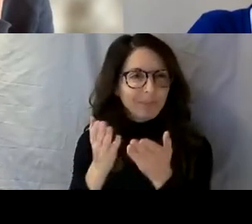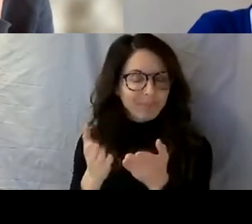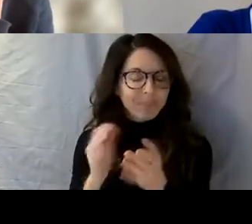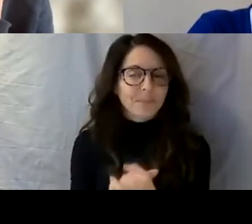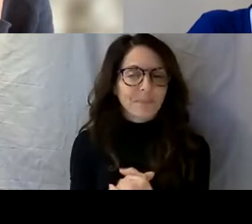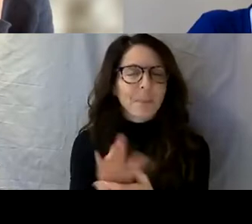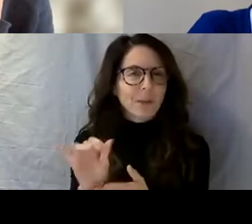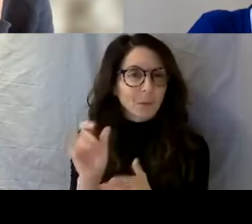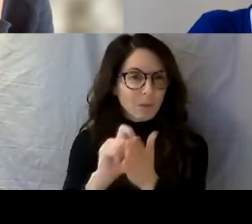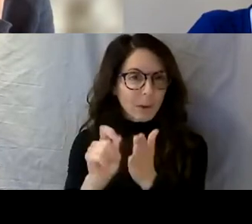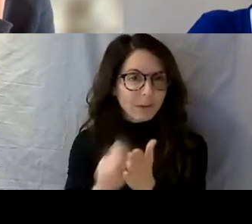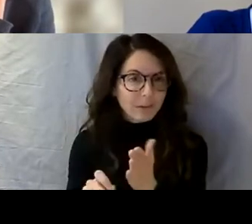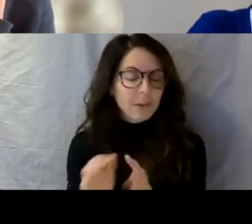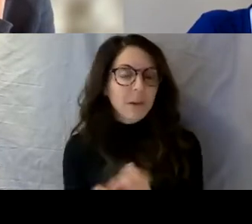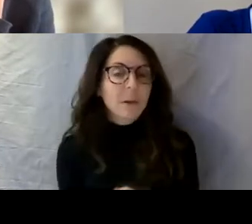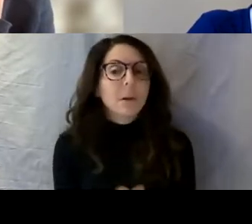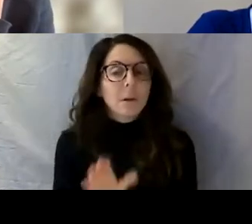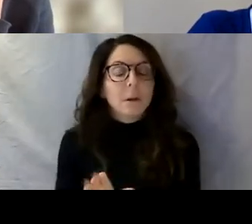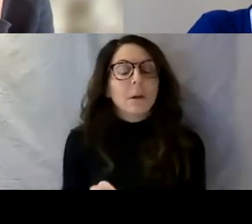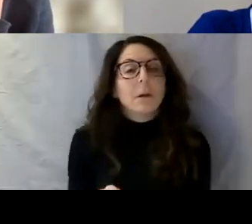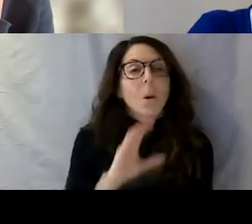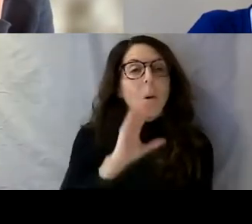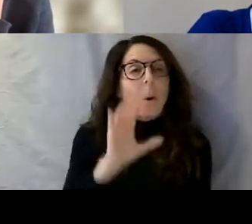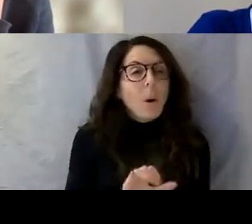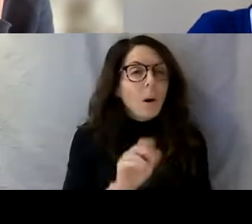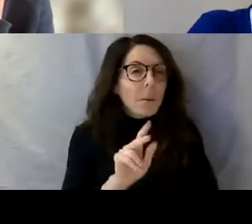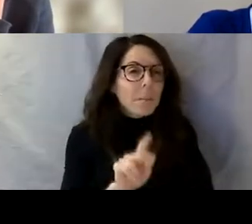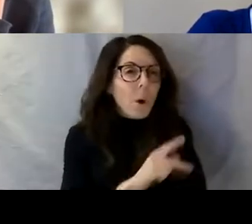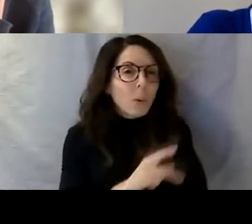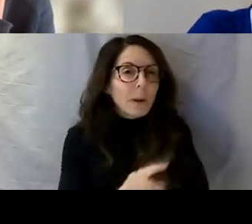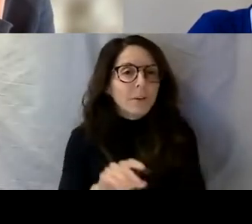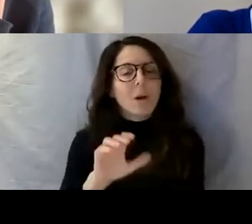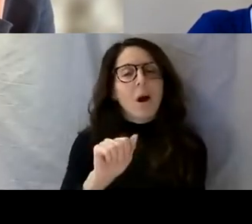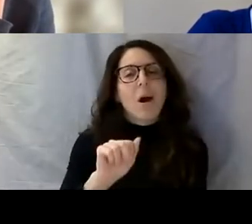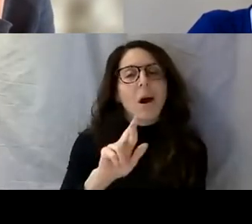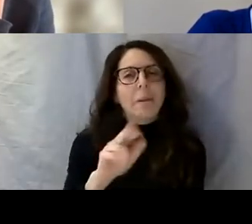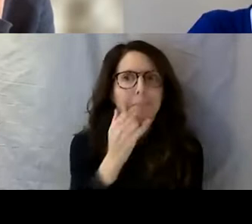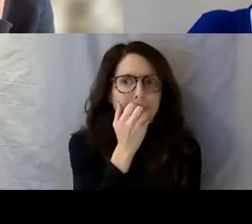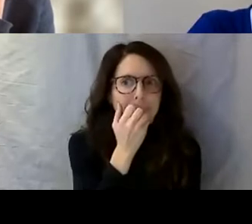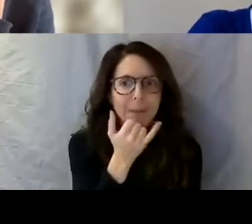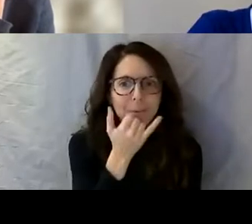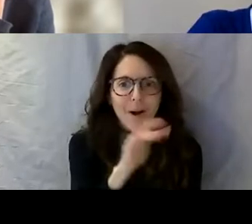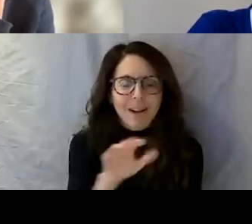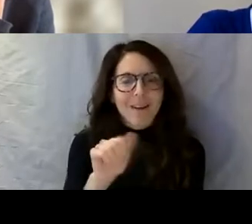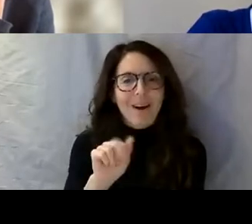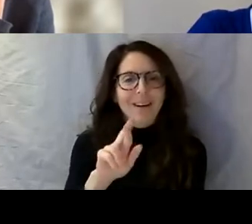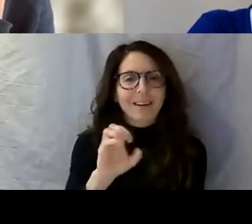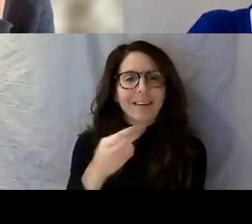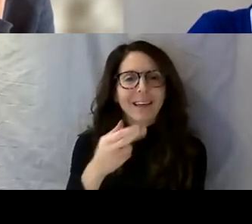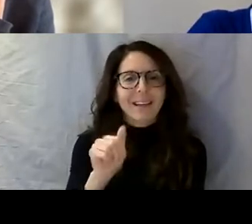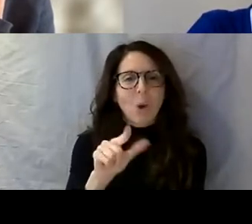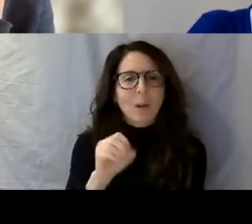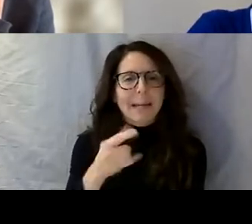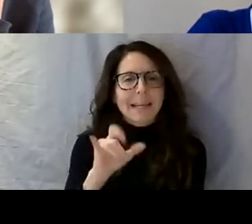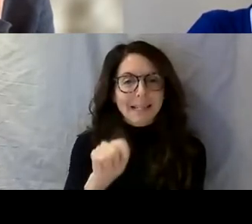work, that the ancient Greek poet Archilochus, I'm not sure I pronounced that right, but Archilochus, it